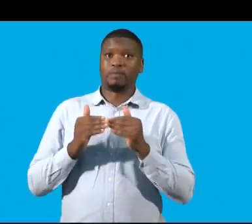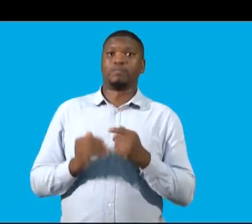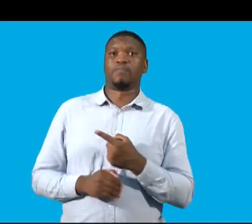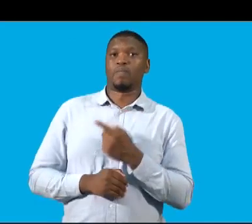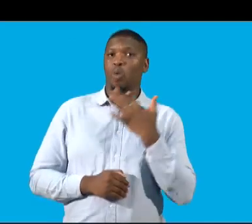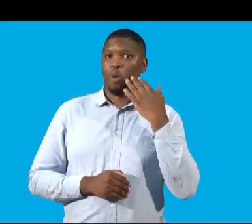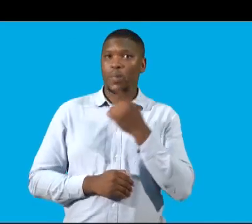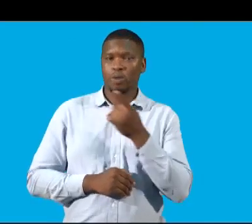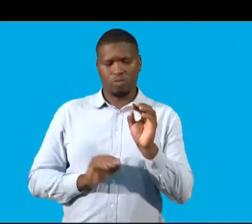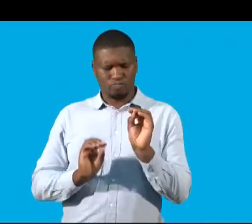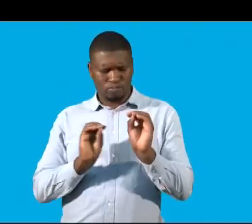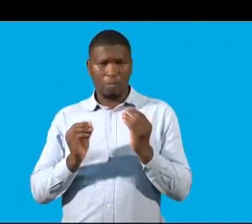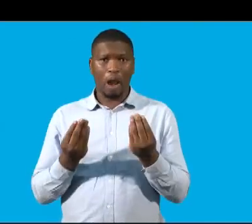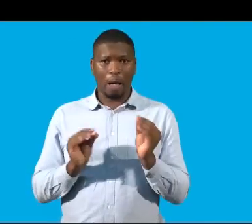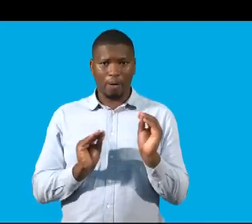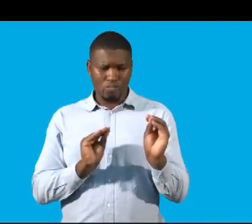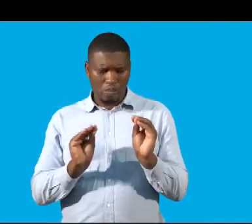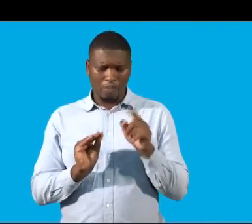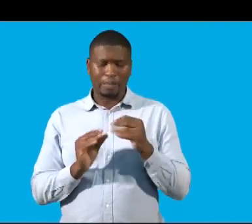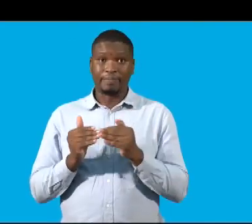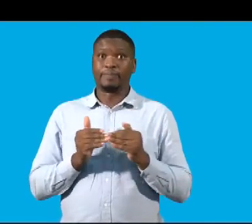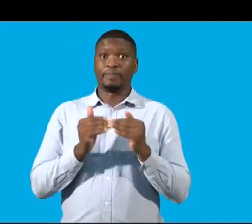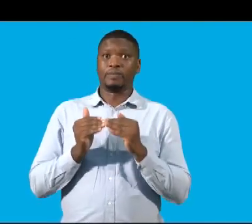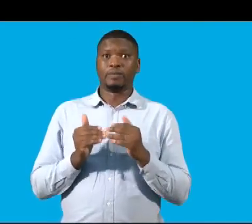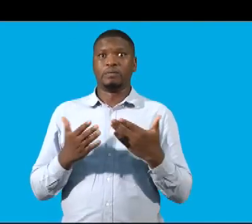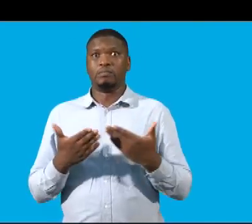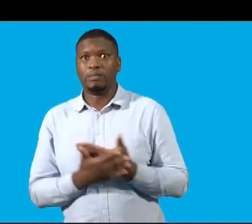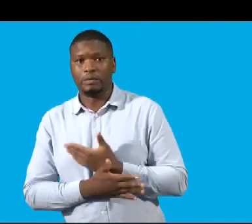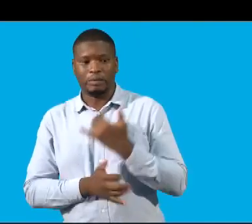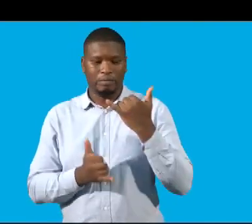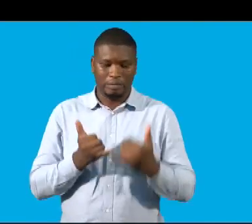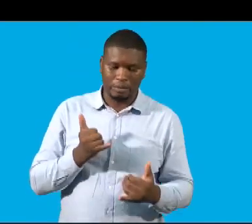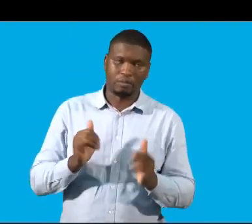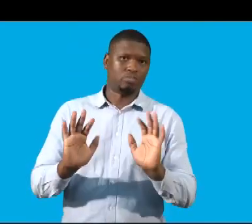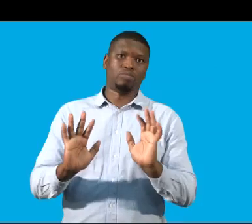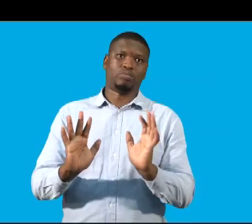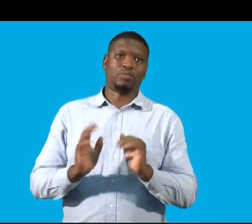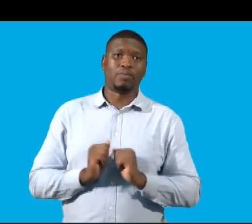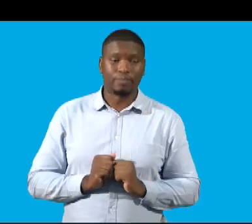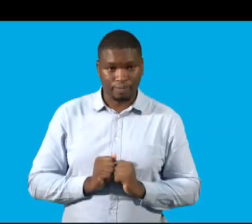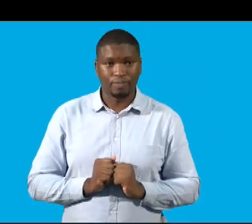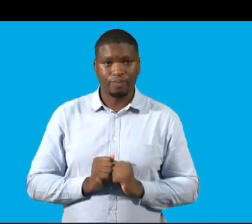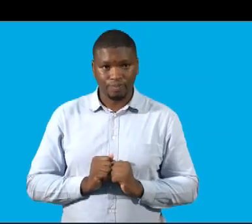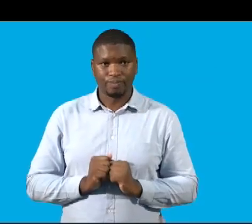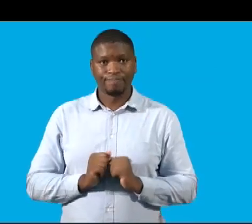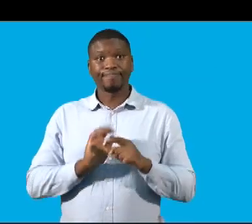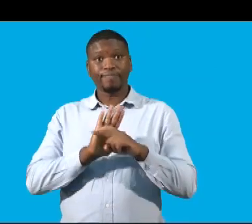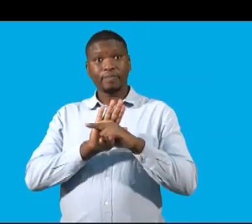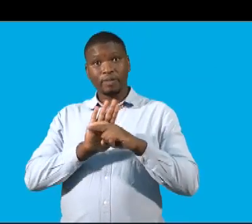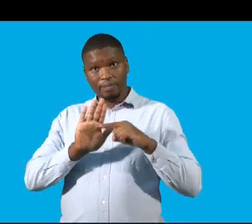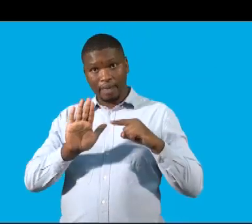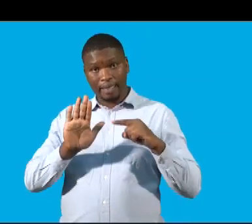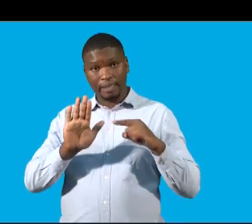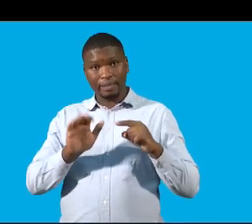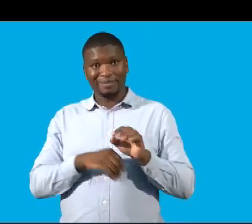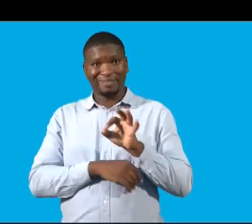You need to be careful when you are writing down those values, and make sure you don't miss any number. And then that is going to